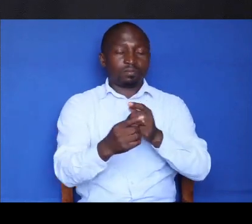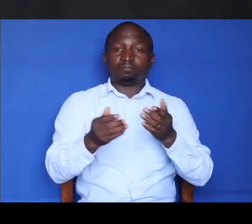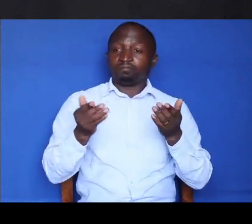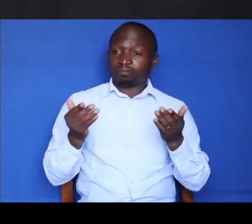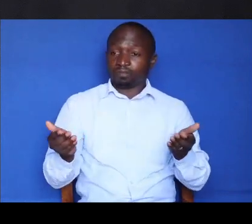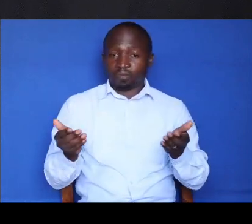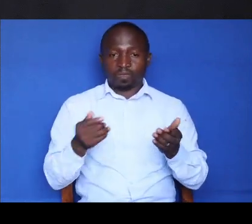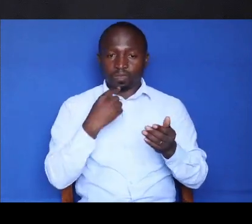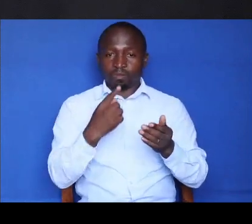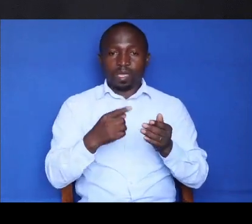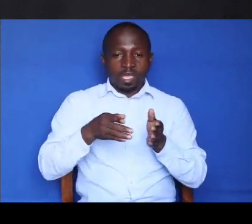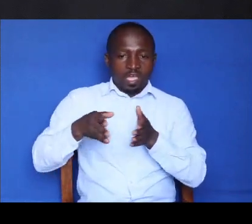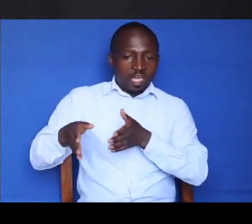profile.